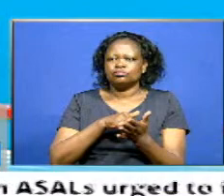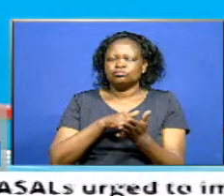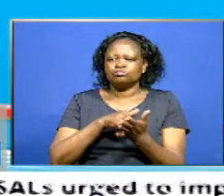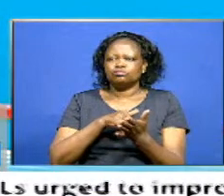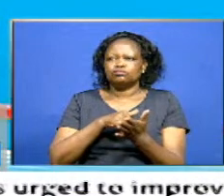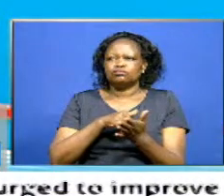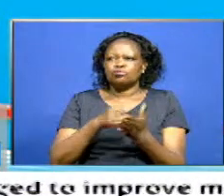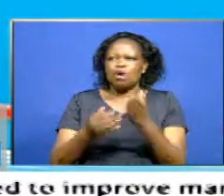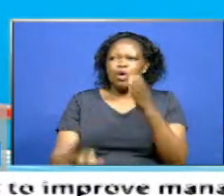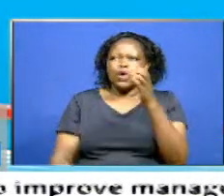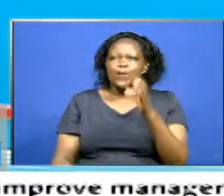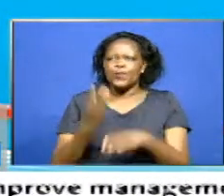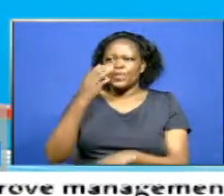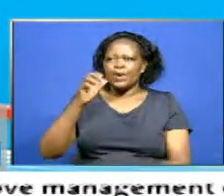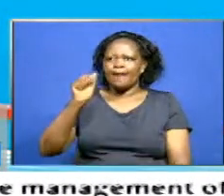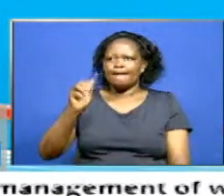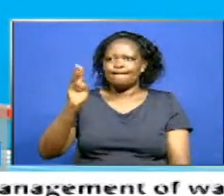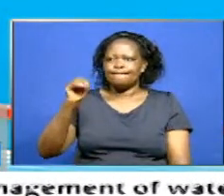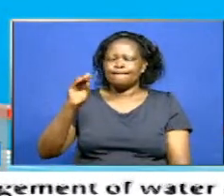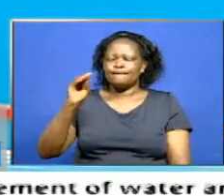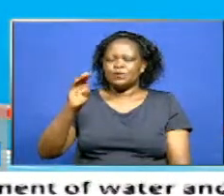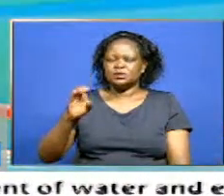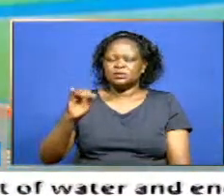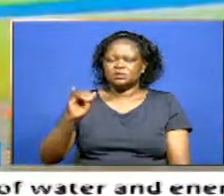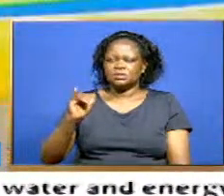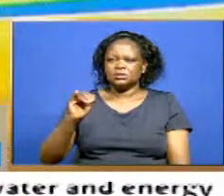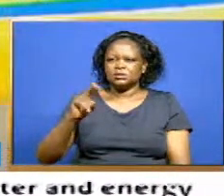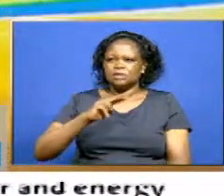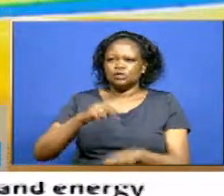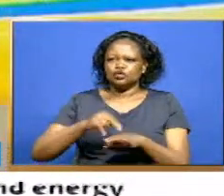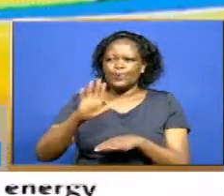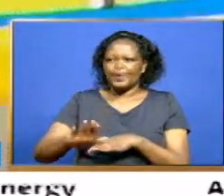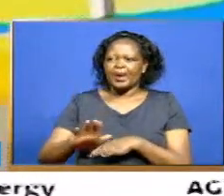inauguration of Amboseli National Park.